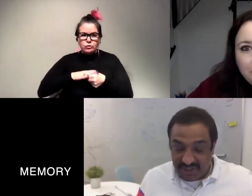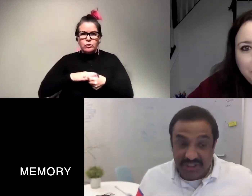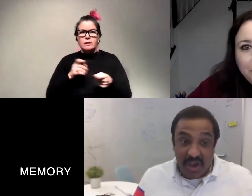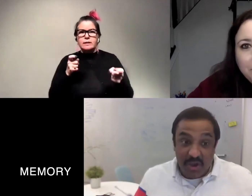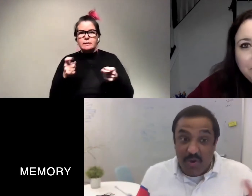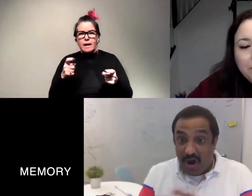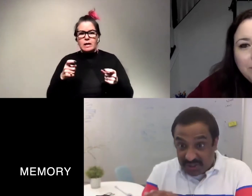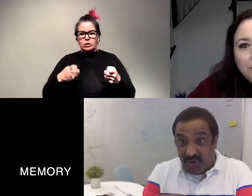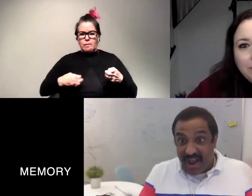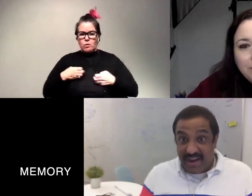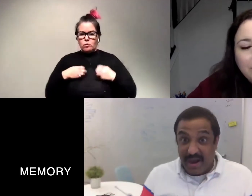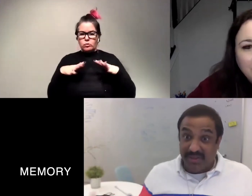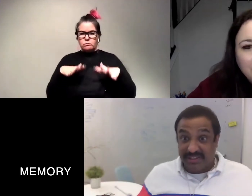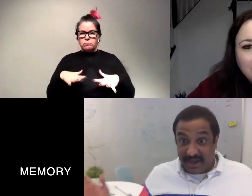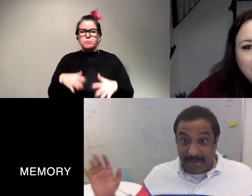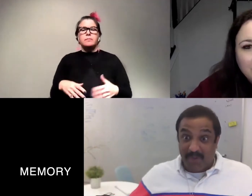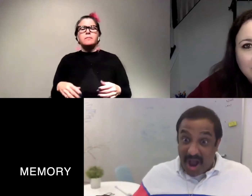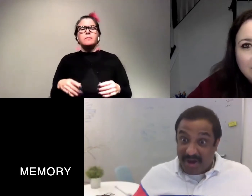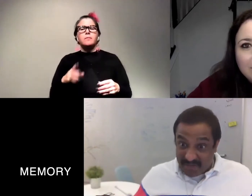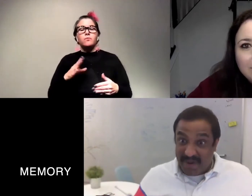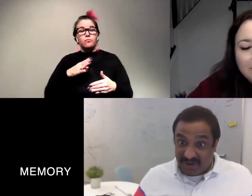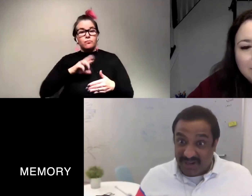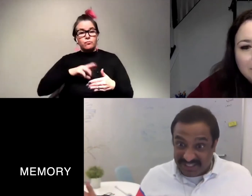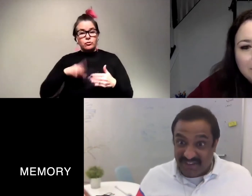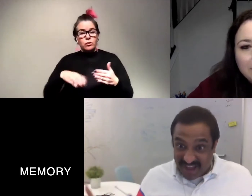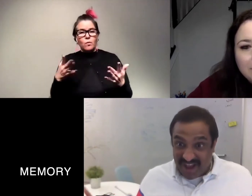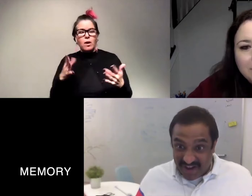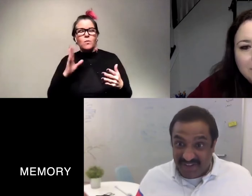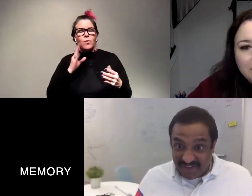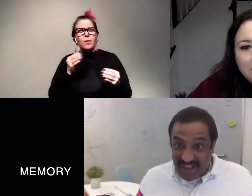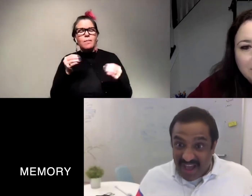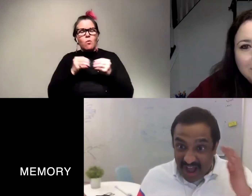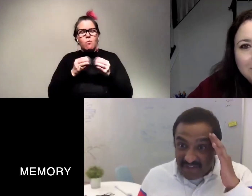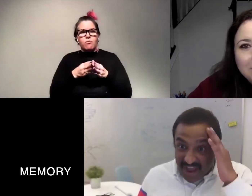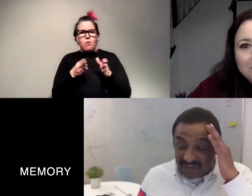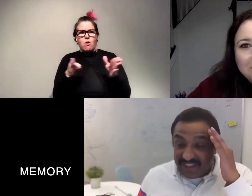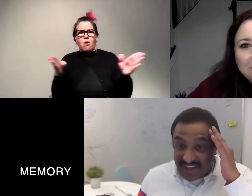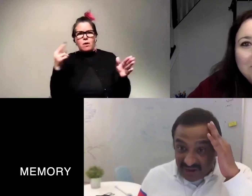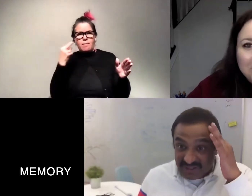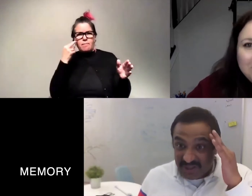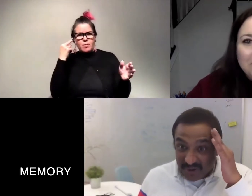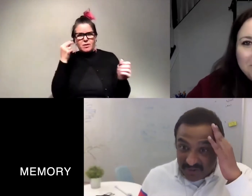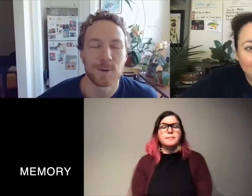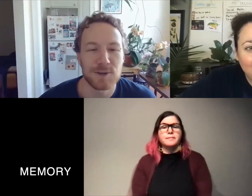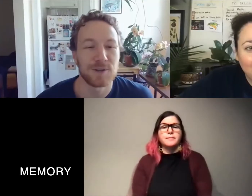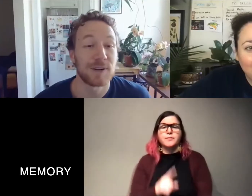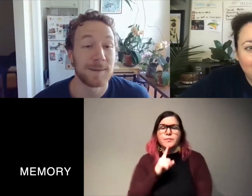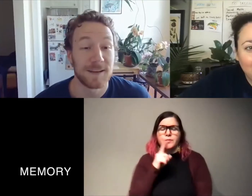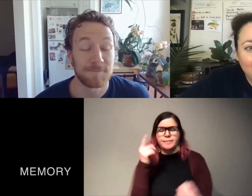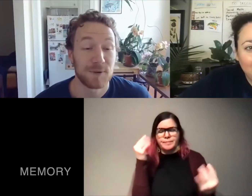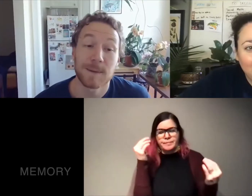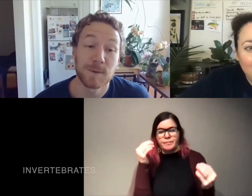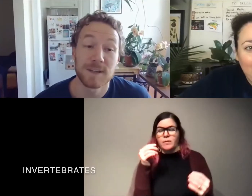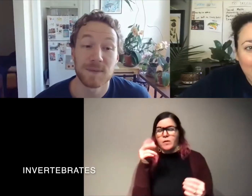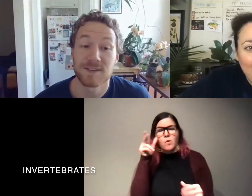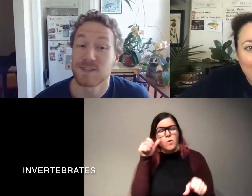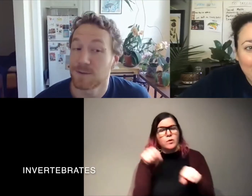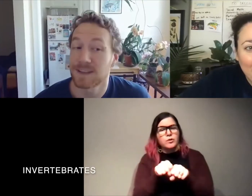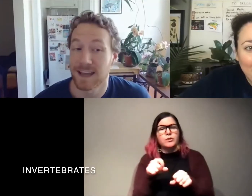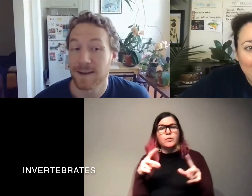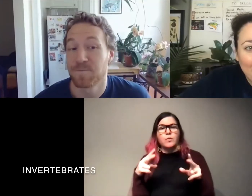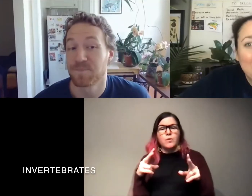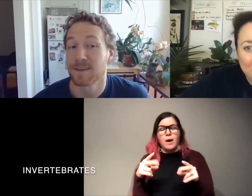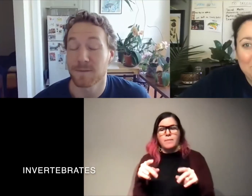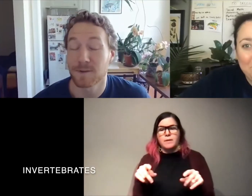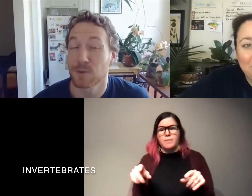of emotions. You also end up with these like broader memories of everything else in the world. Horseshoe crabs have probably been